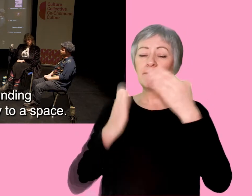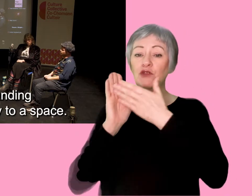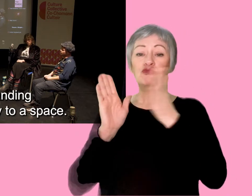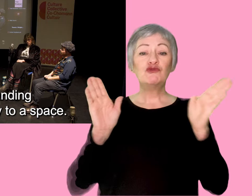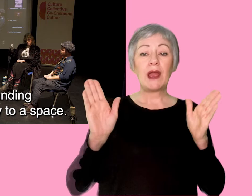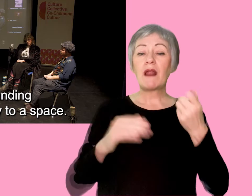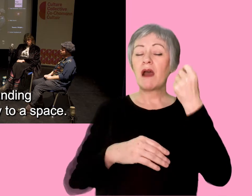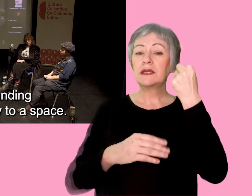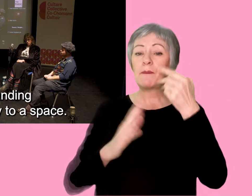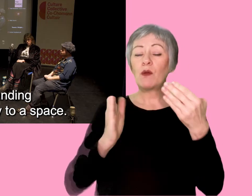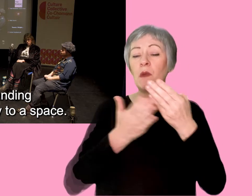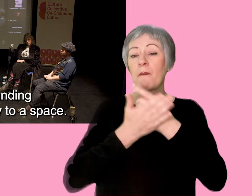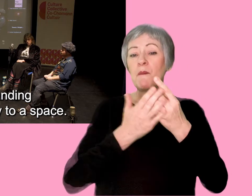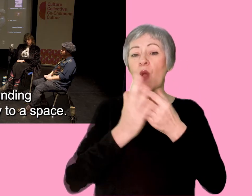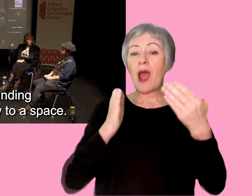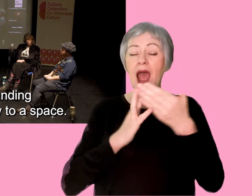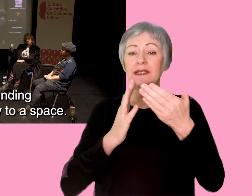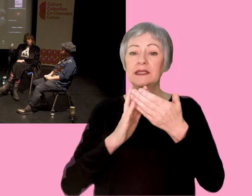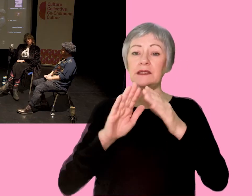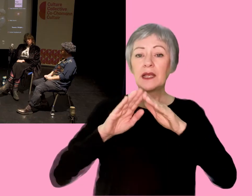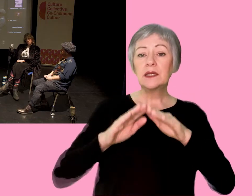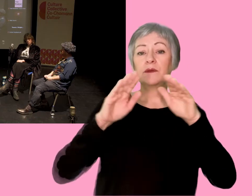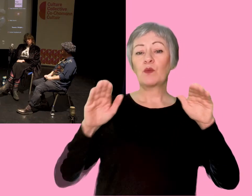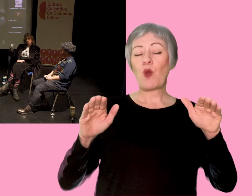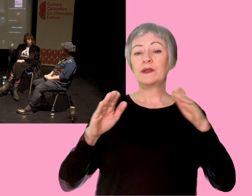understanding about access and equality to a space.